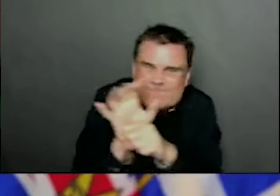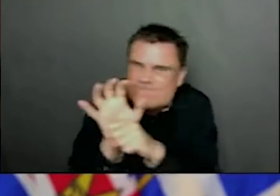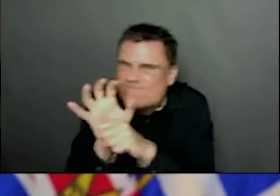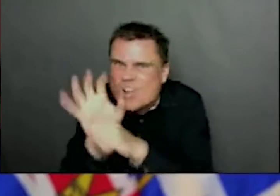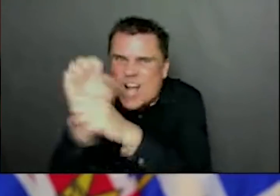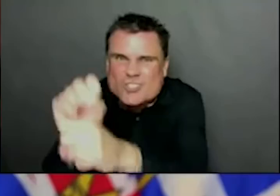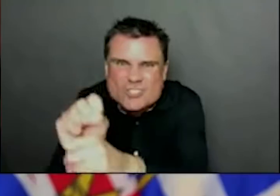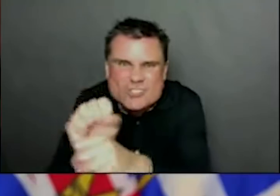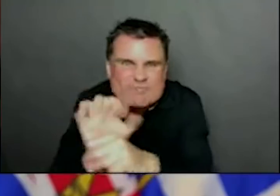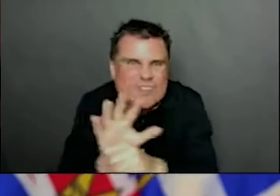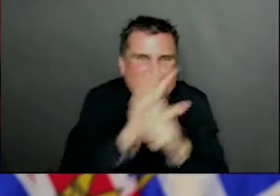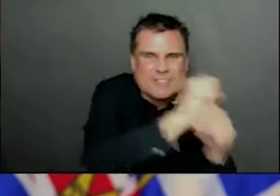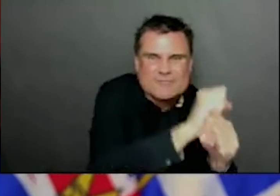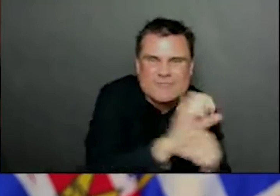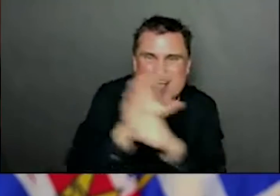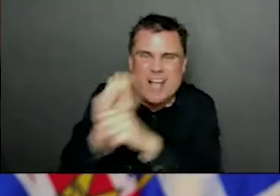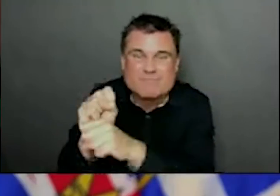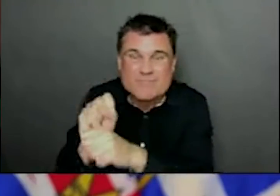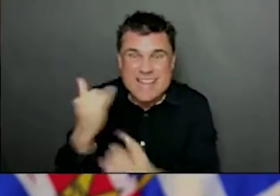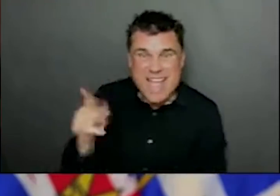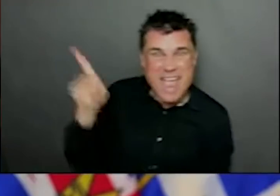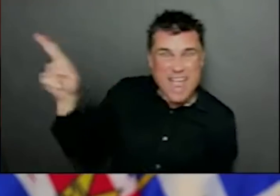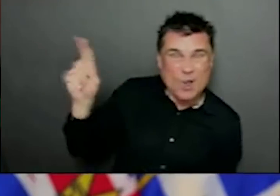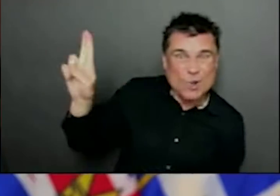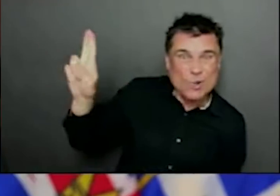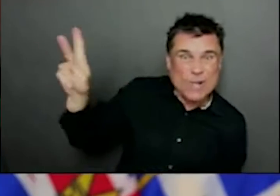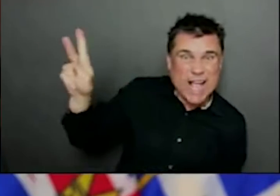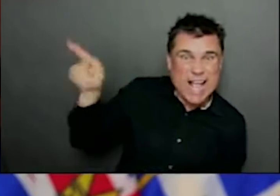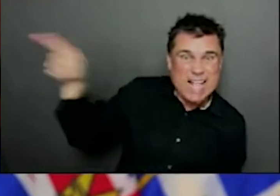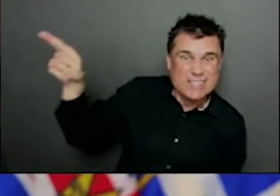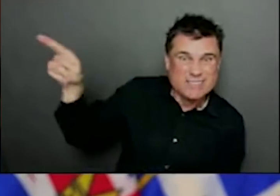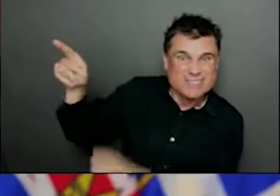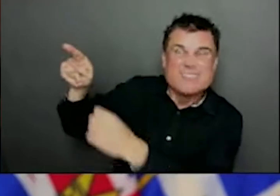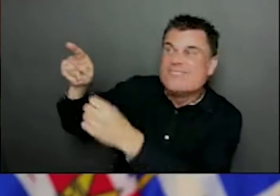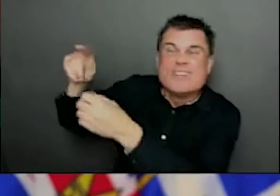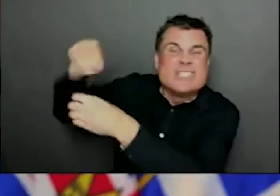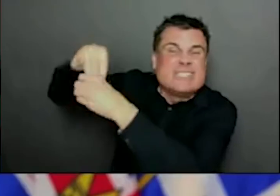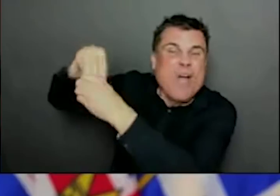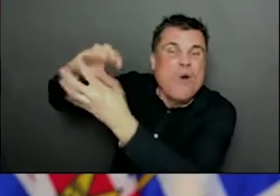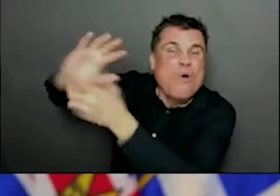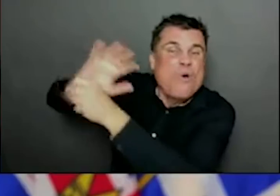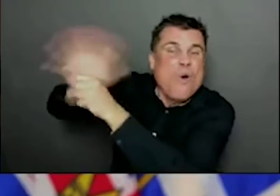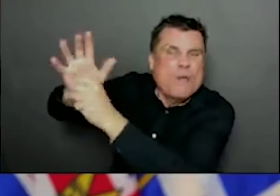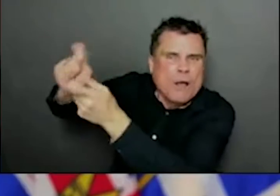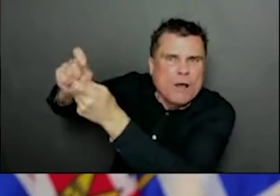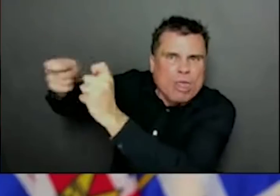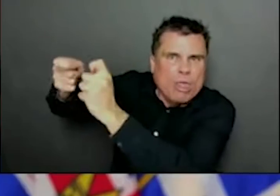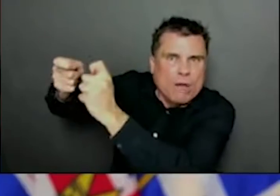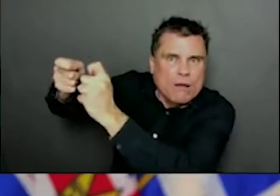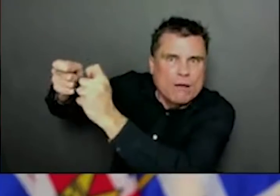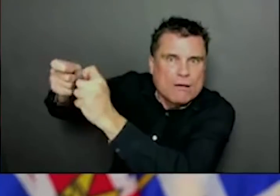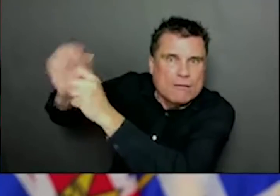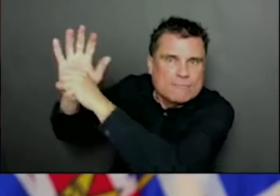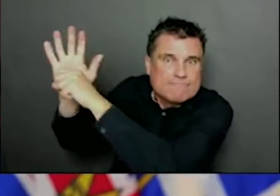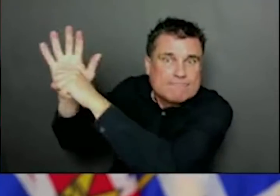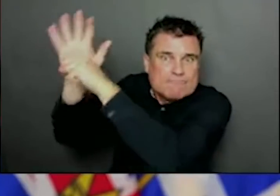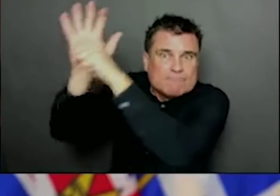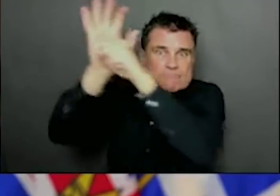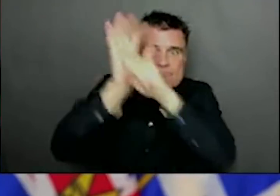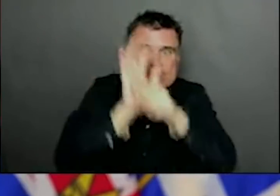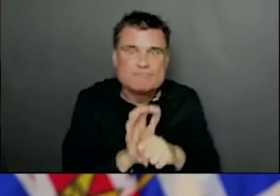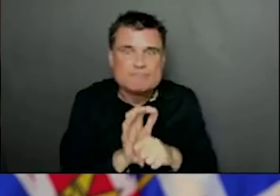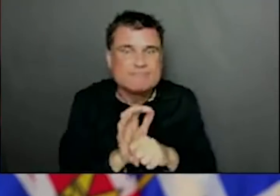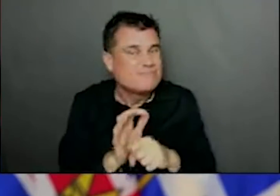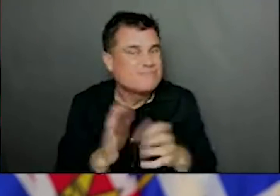us. Surges in Quebec, in Ontario, in our neighbors in Washington State and Alberta affect